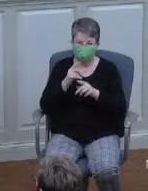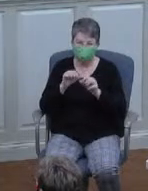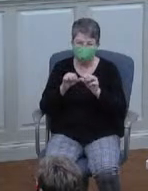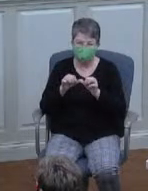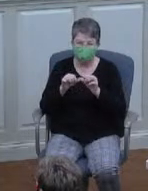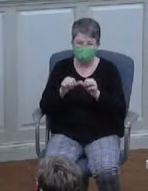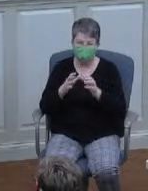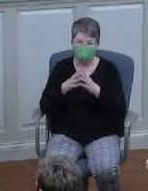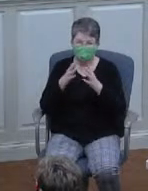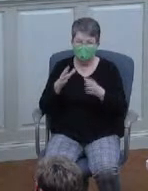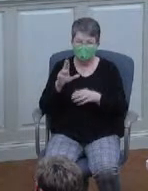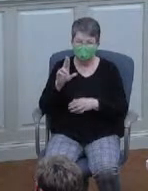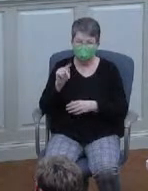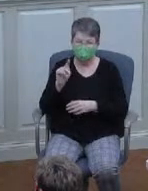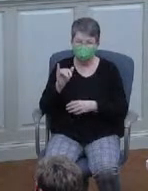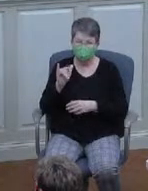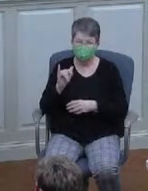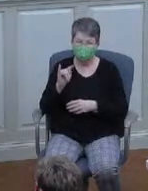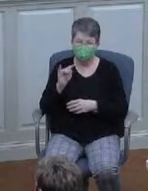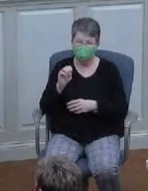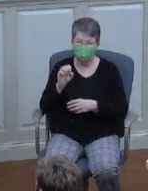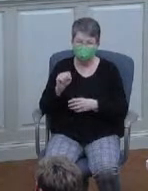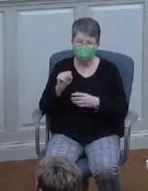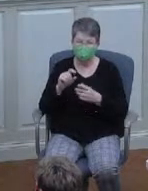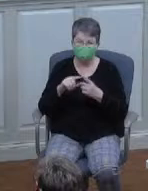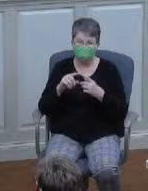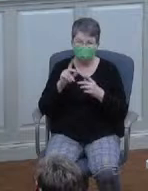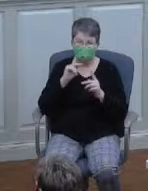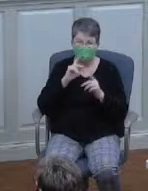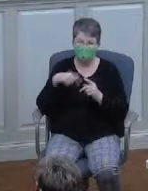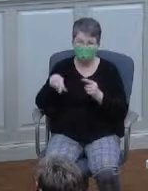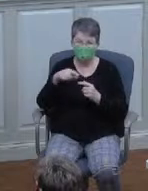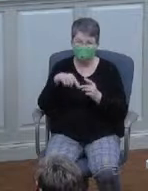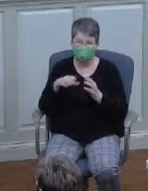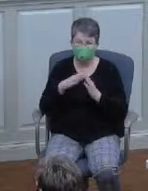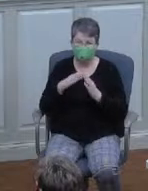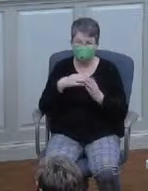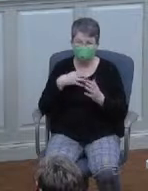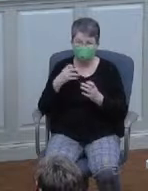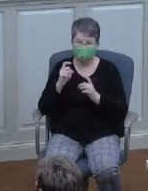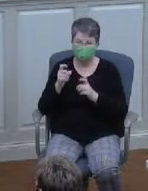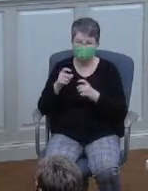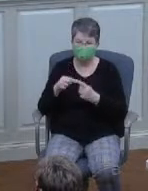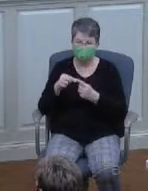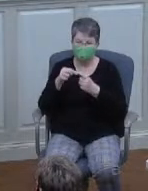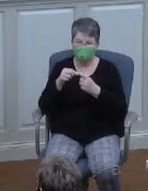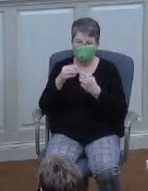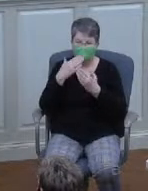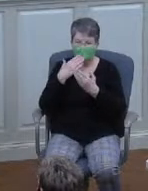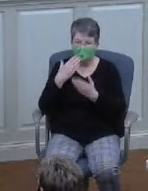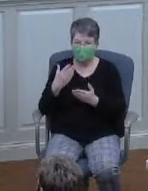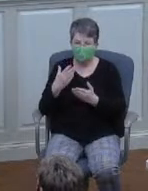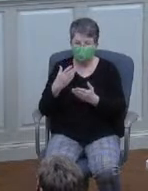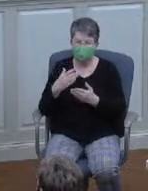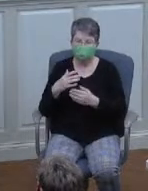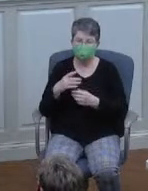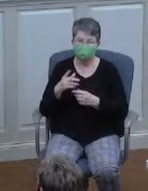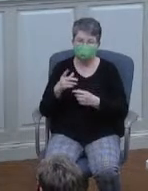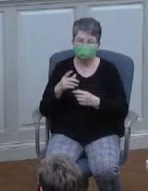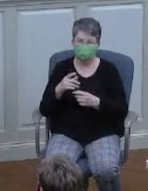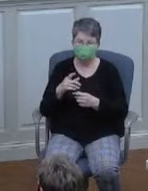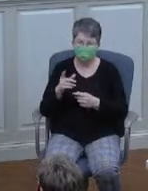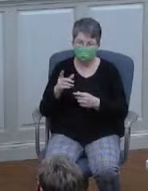the utilities to the folks around town and out in the county. So I just want to give special thanks to the folks, the superintendent, the